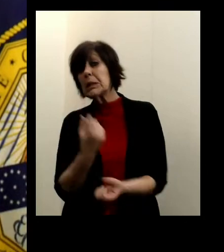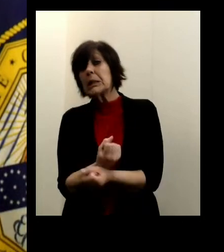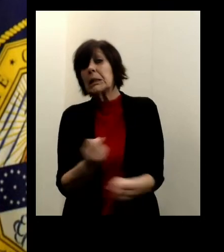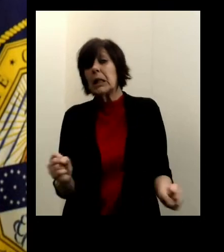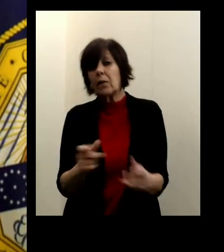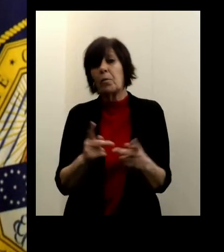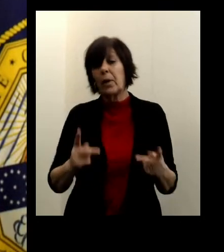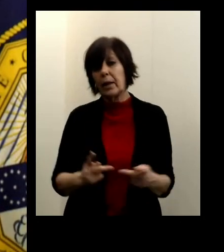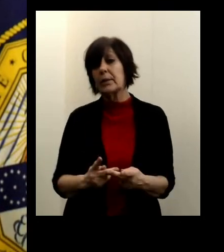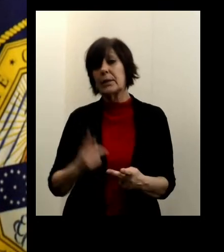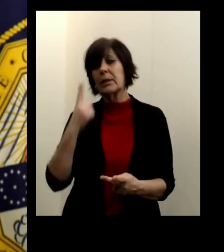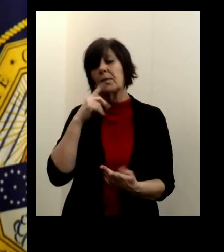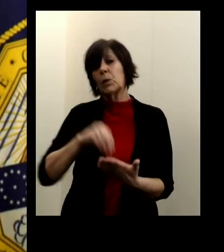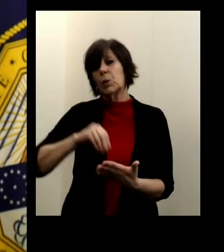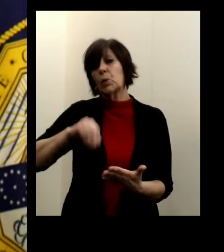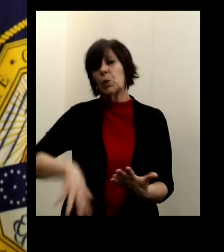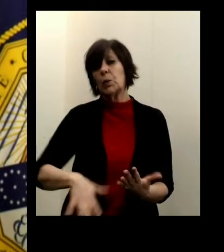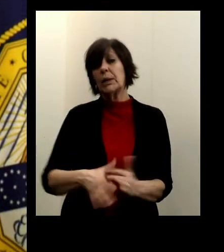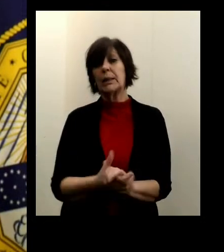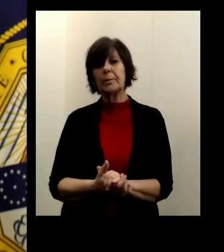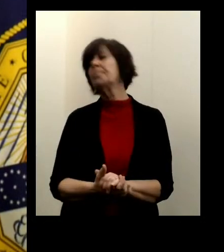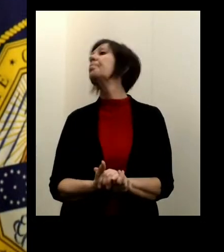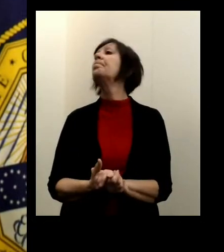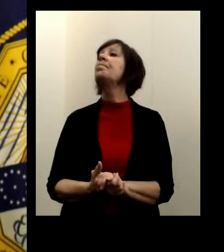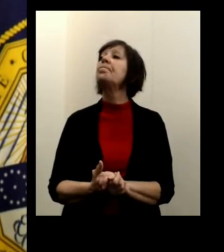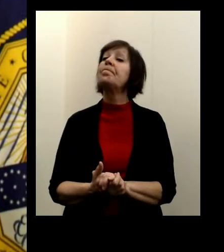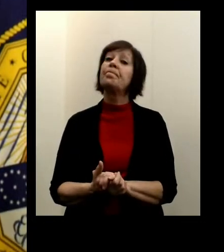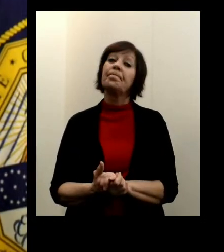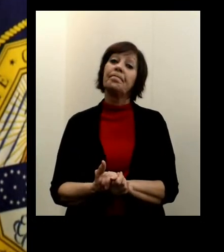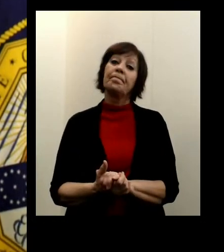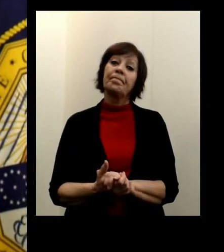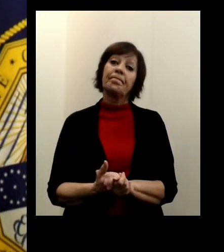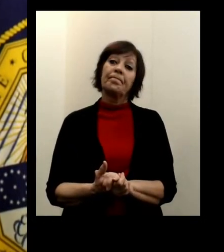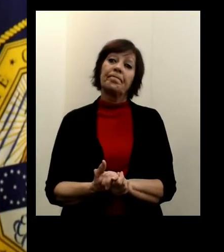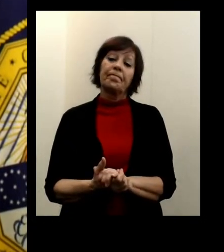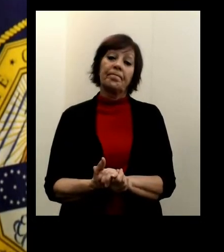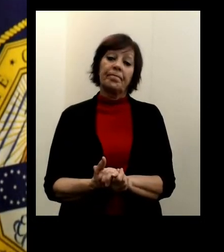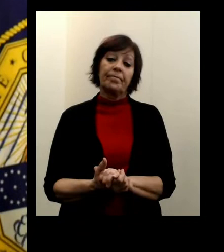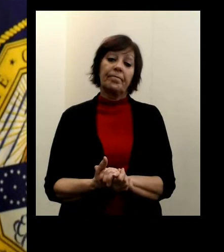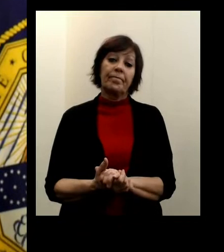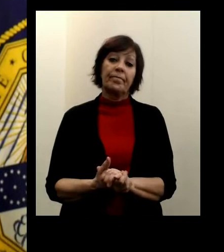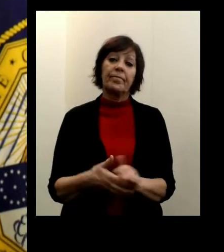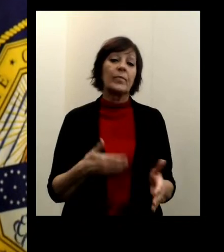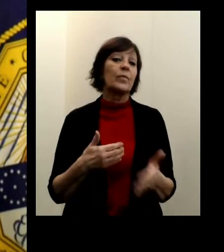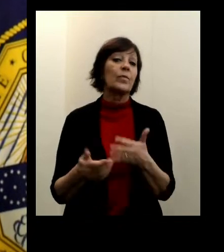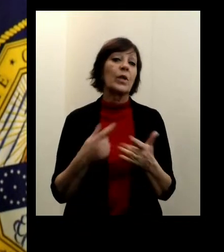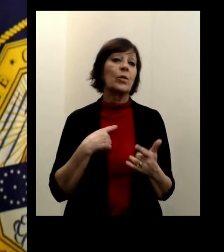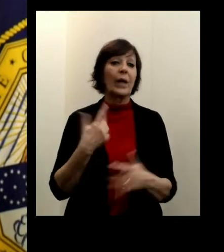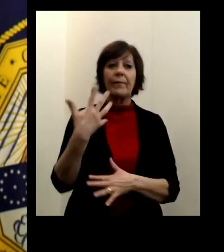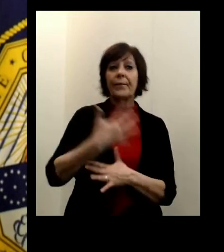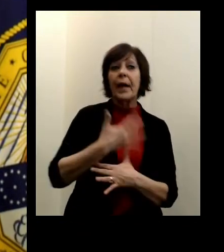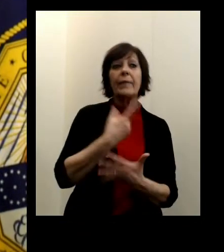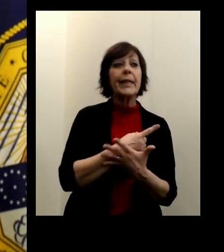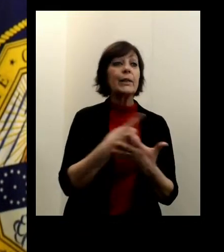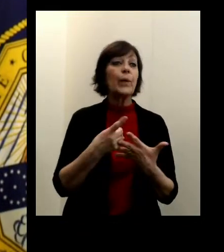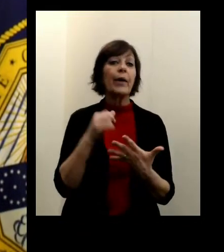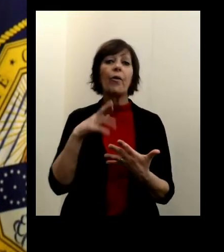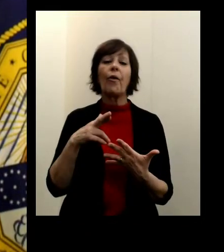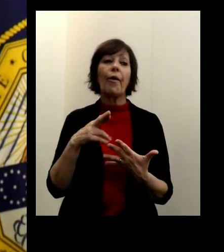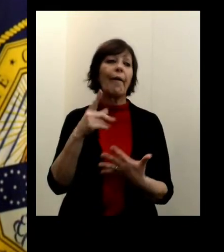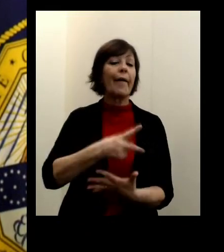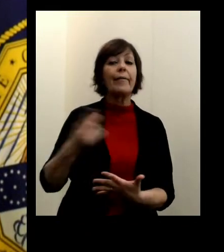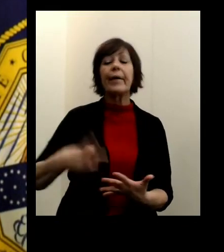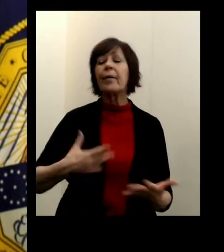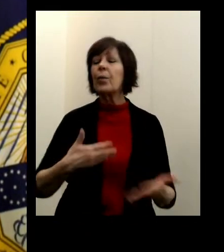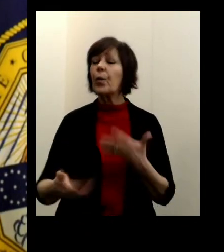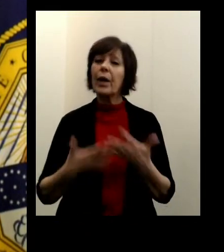for students and for either learning in person 5 days a week or whatever hybrid model